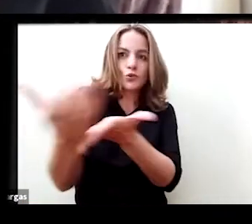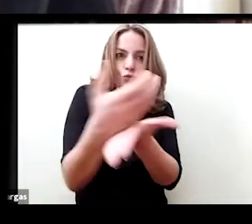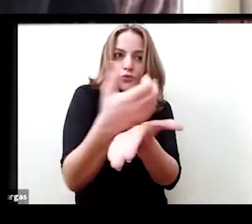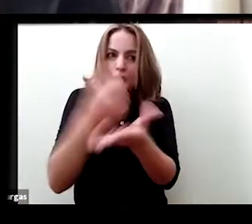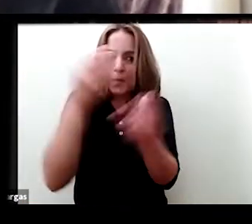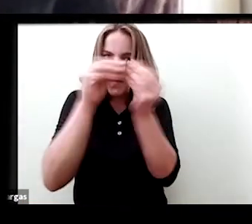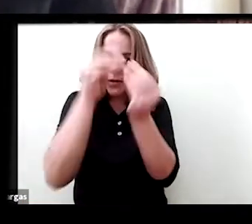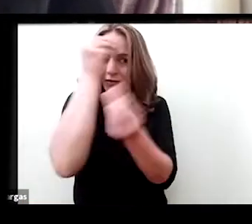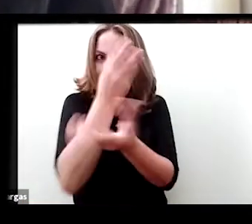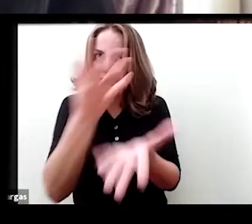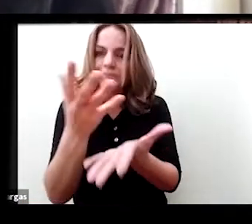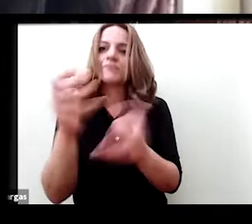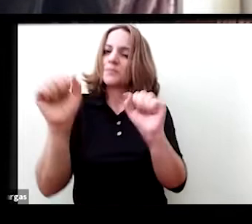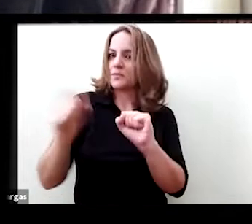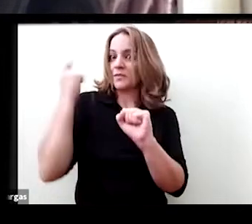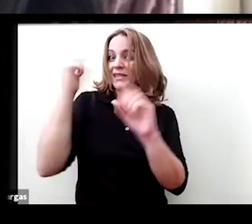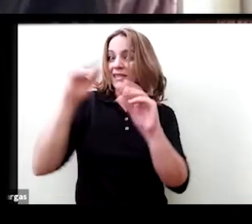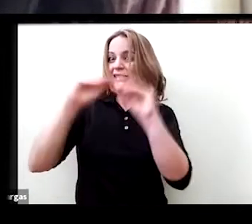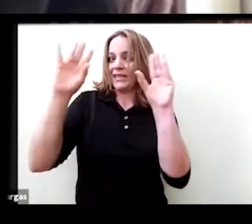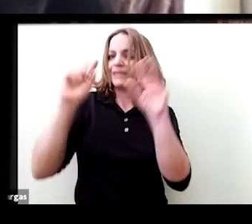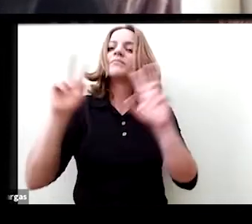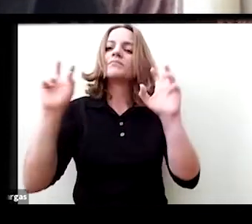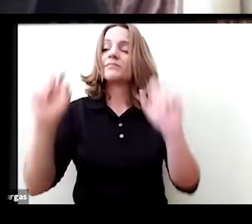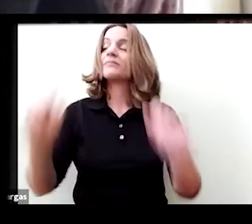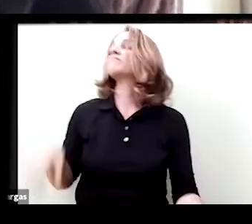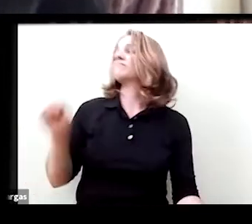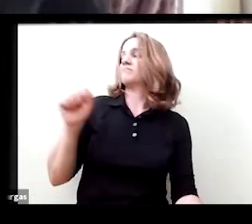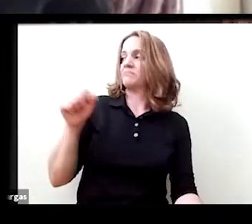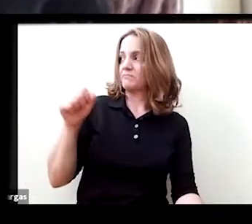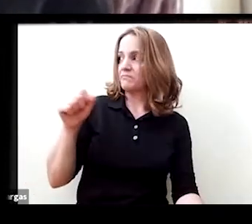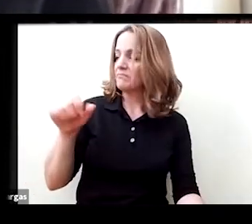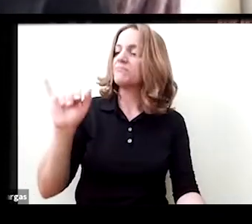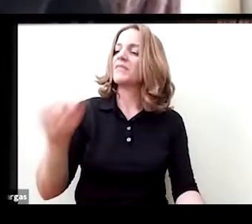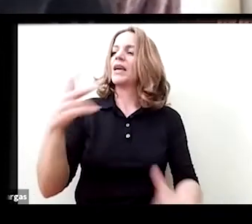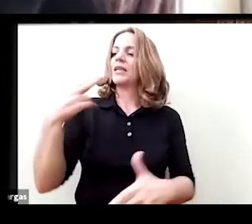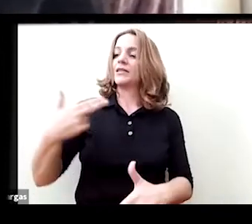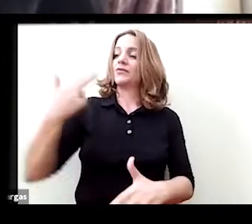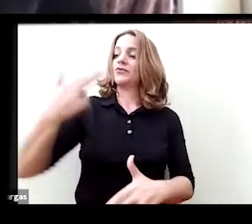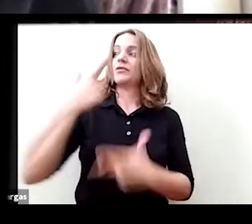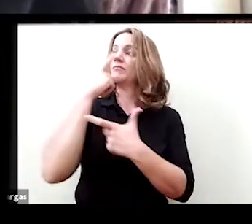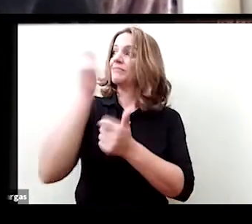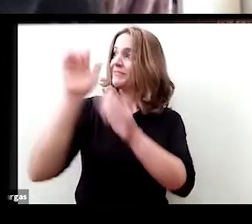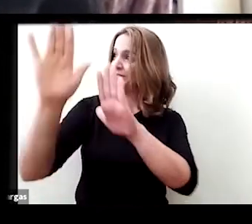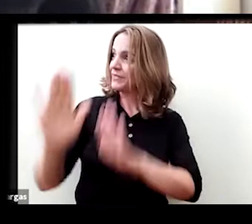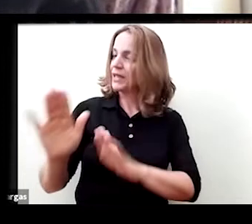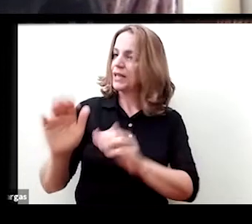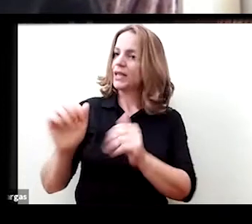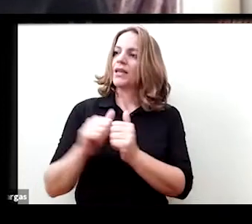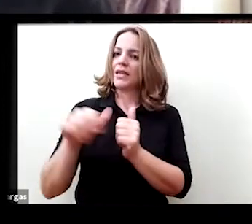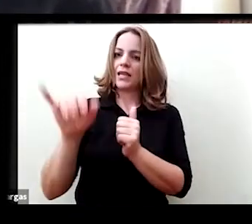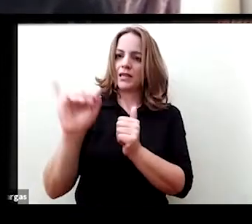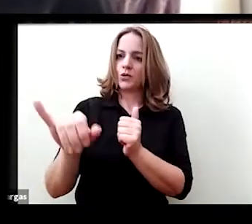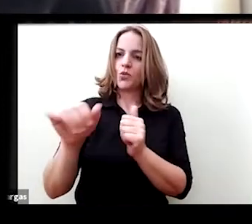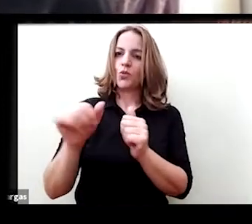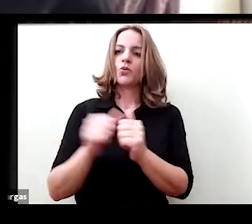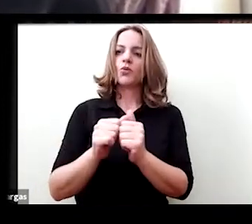phenomenal story to you could share your journey with how you came to put this project together, and it really did start with